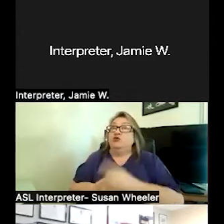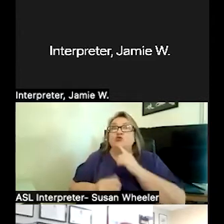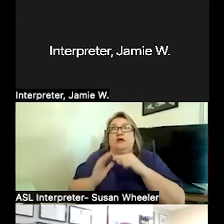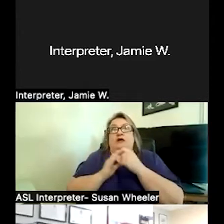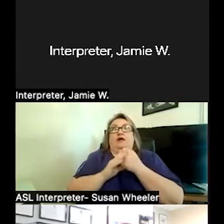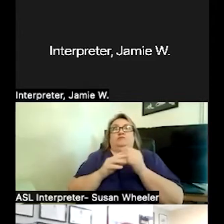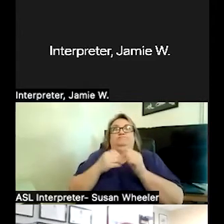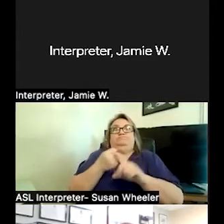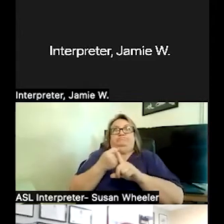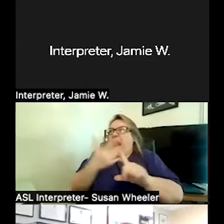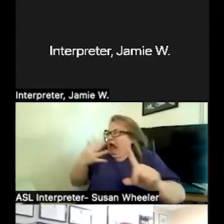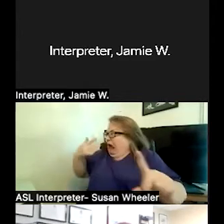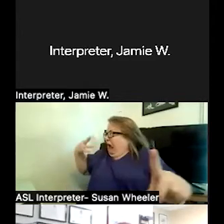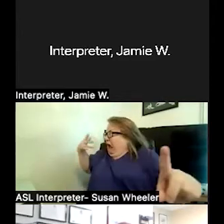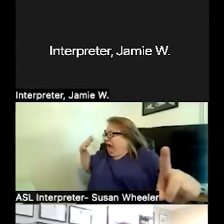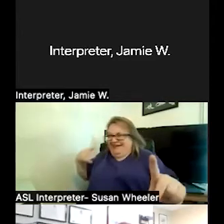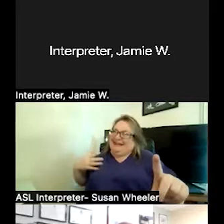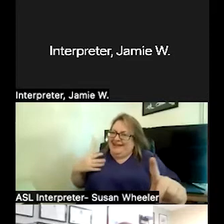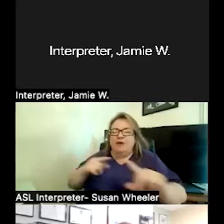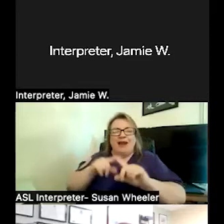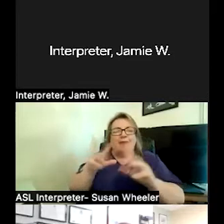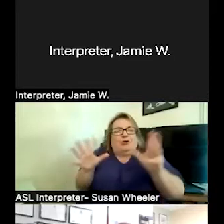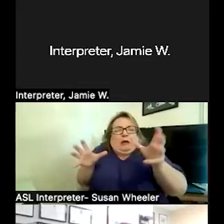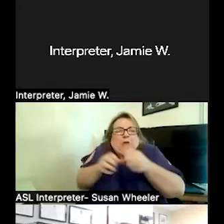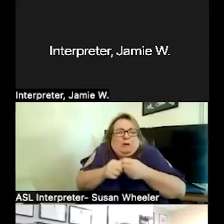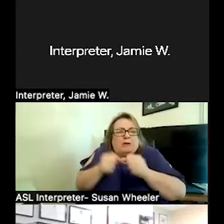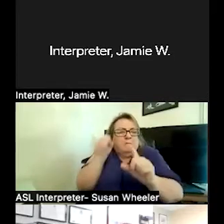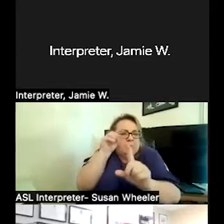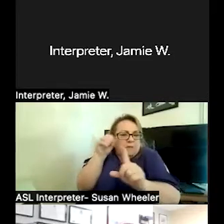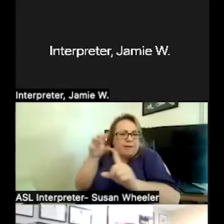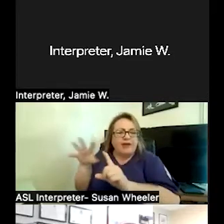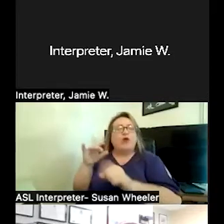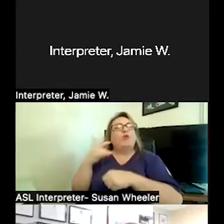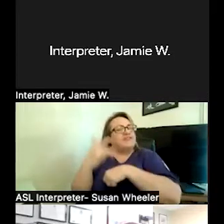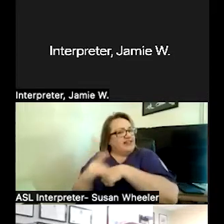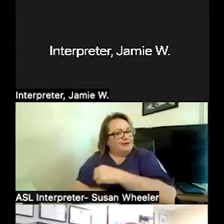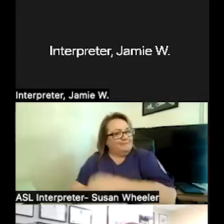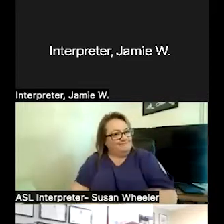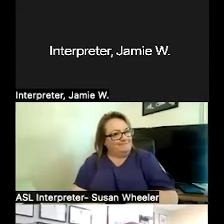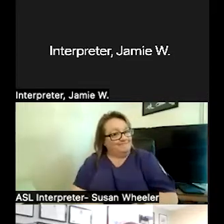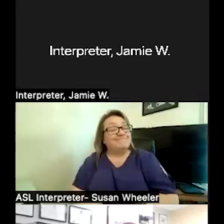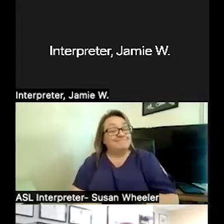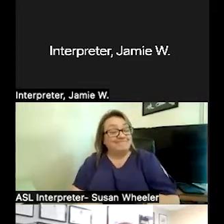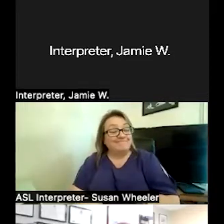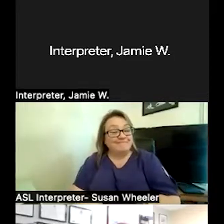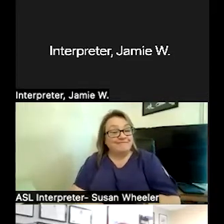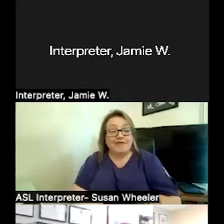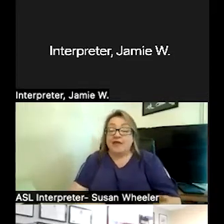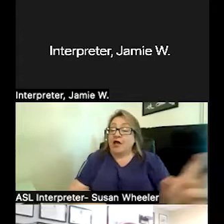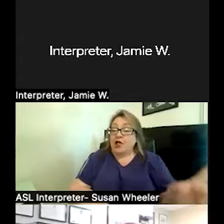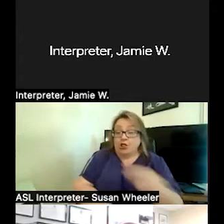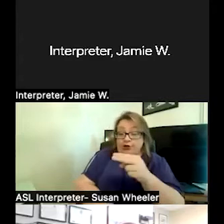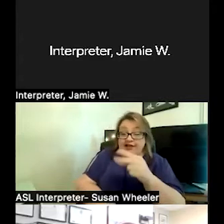kind of share with you the research and what's going to be available. So in looking at the AFN communities